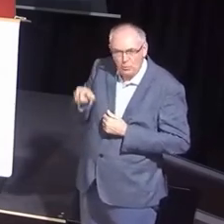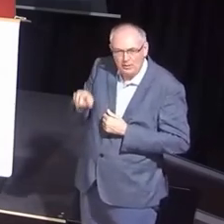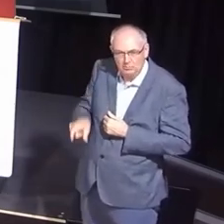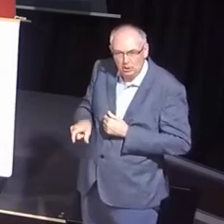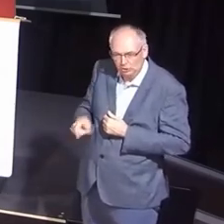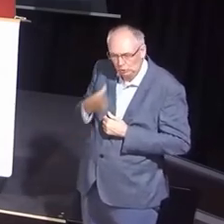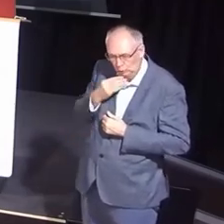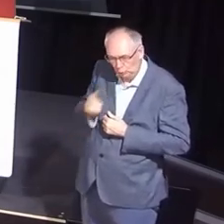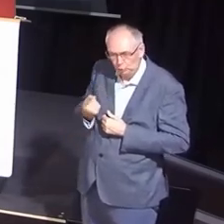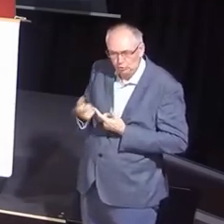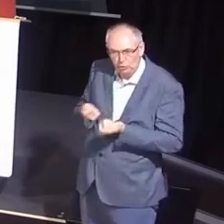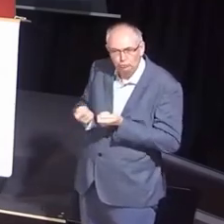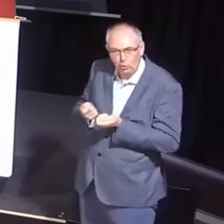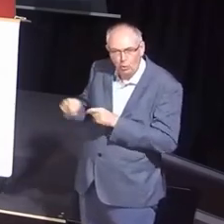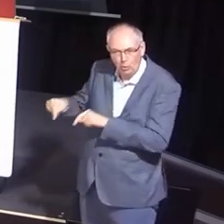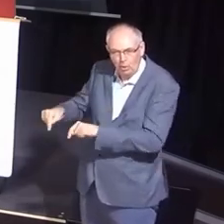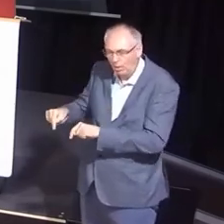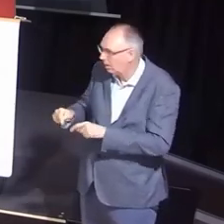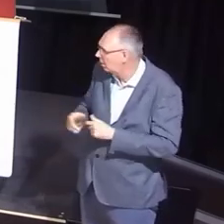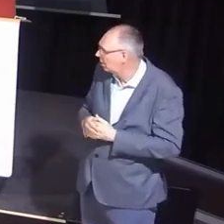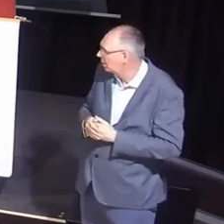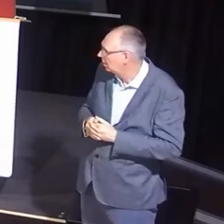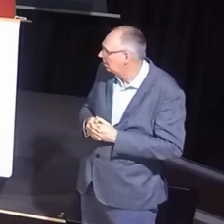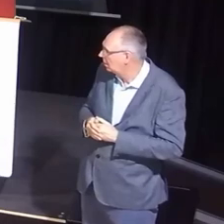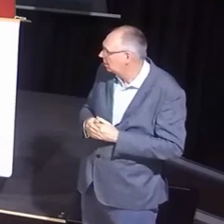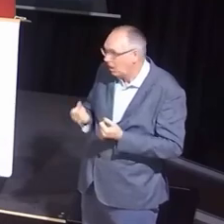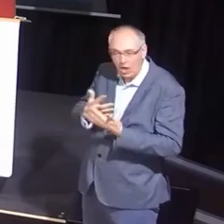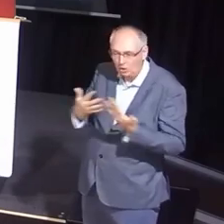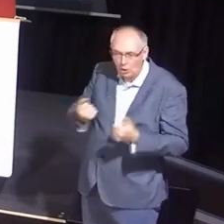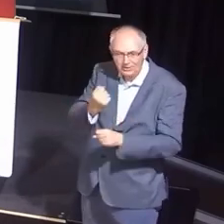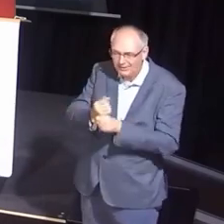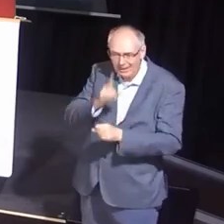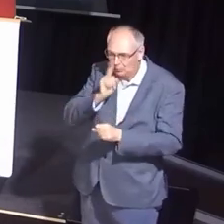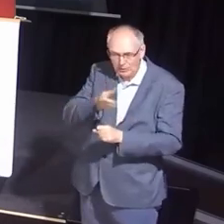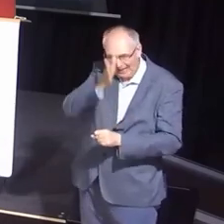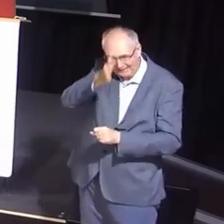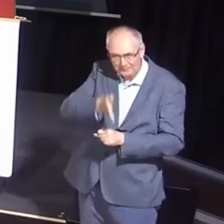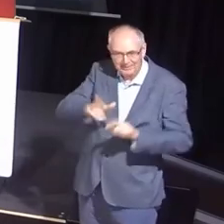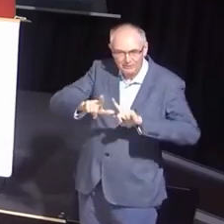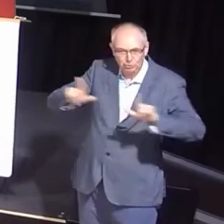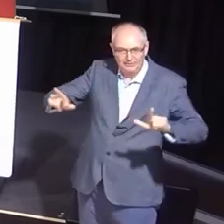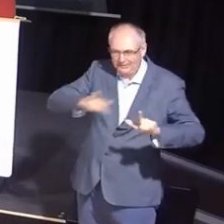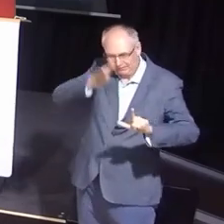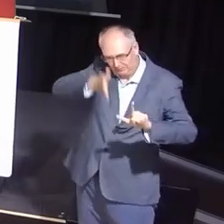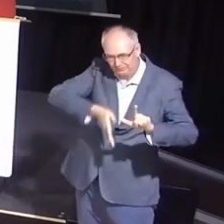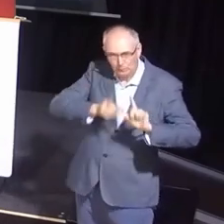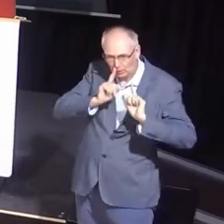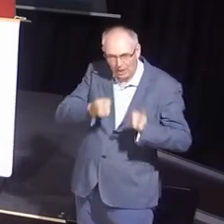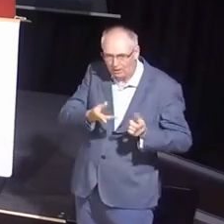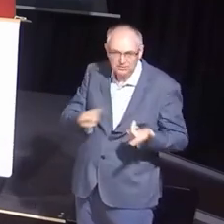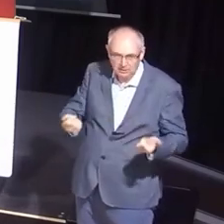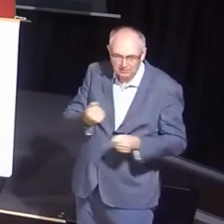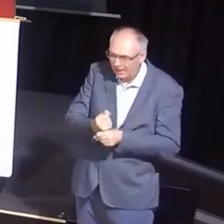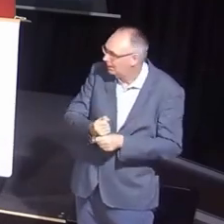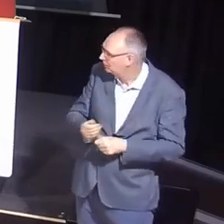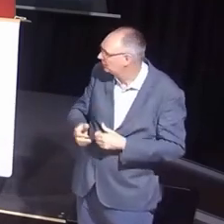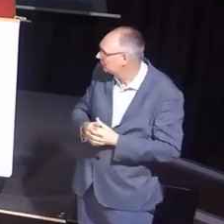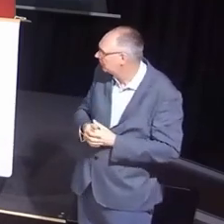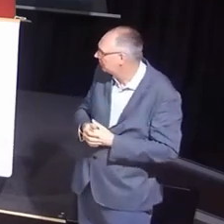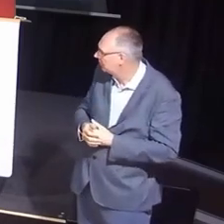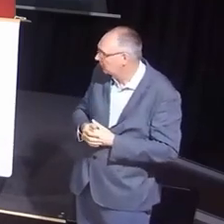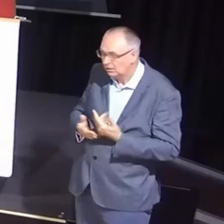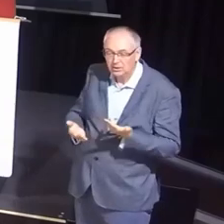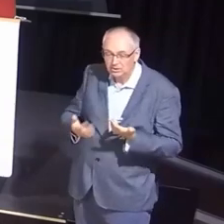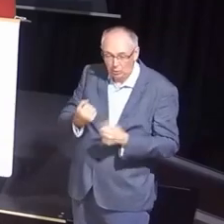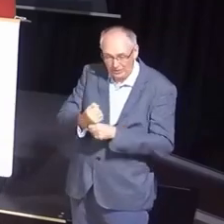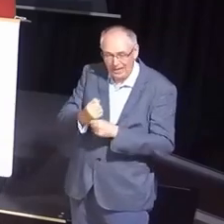well, because a lot of games now you can't split screen, you know, for instance, which is gaming's getting more sociable, but it's